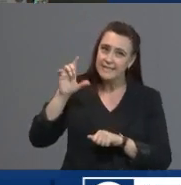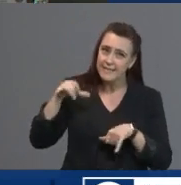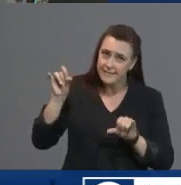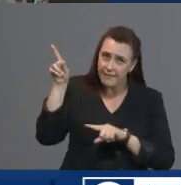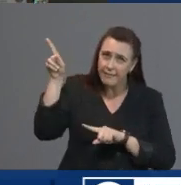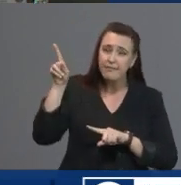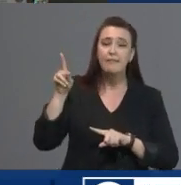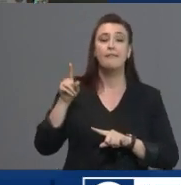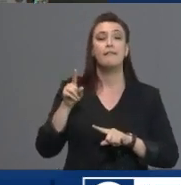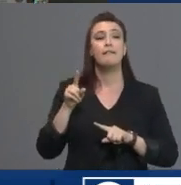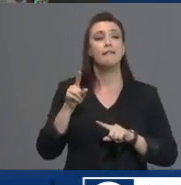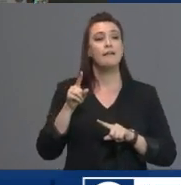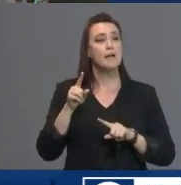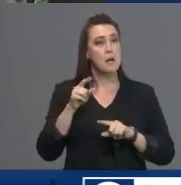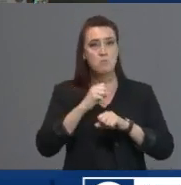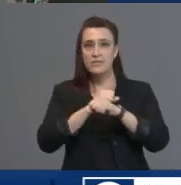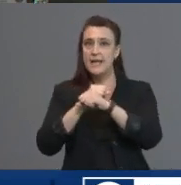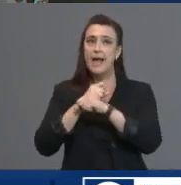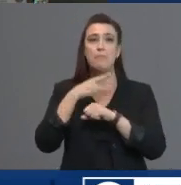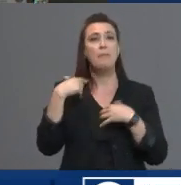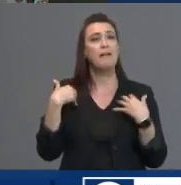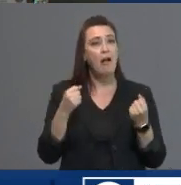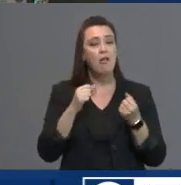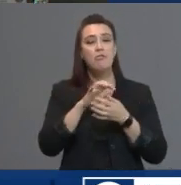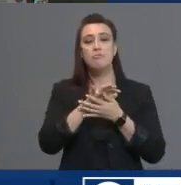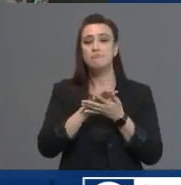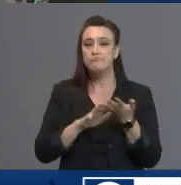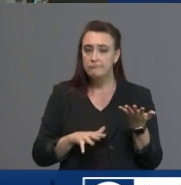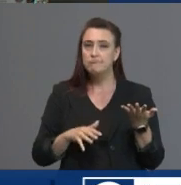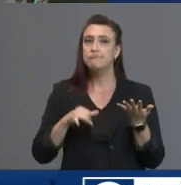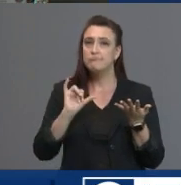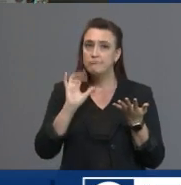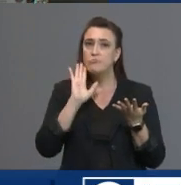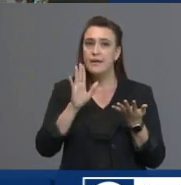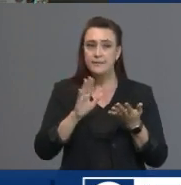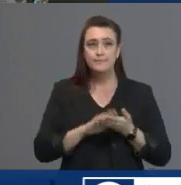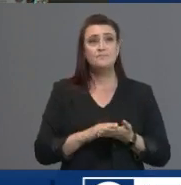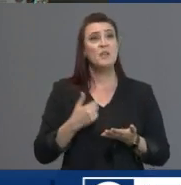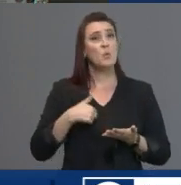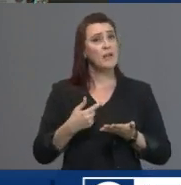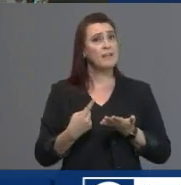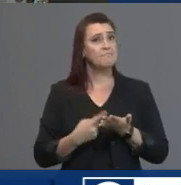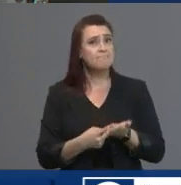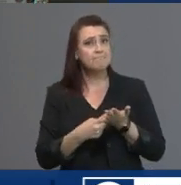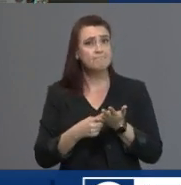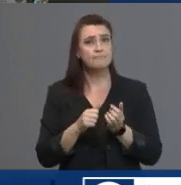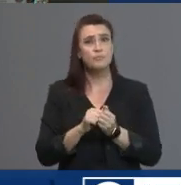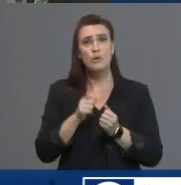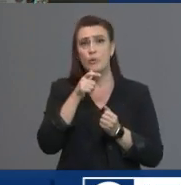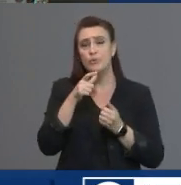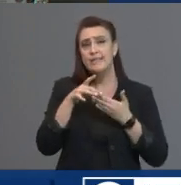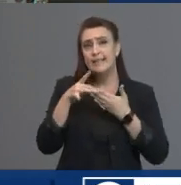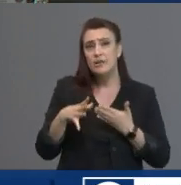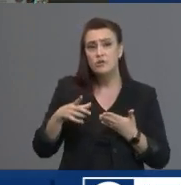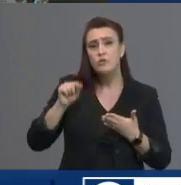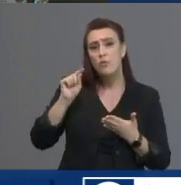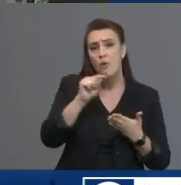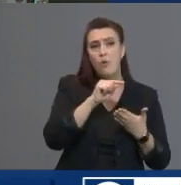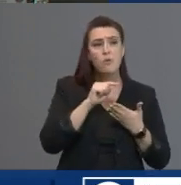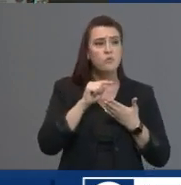CDC guidelines and protecting public health. We have had discussions with